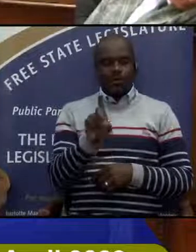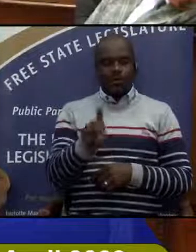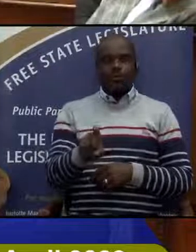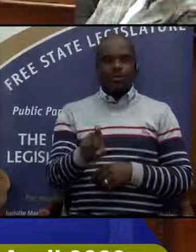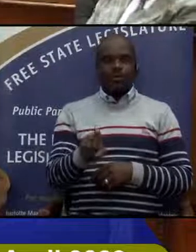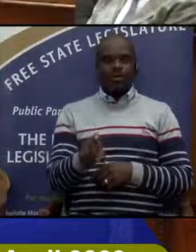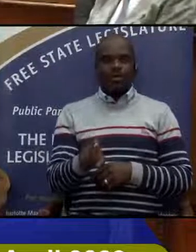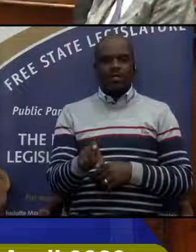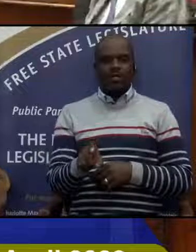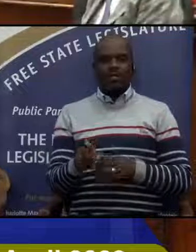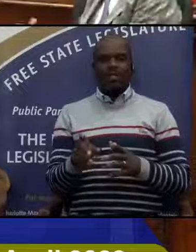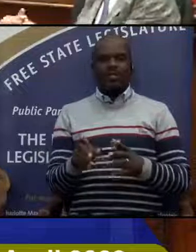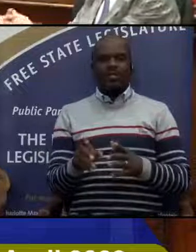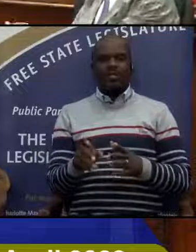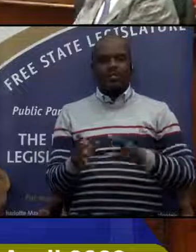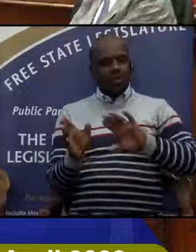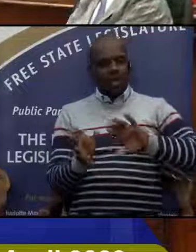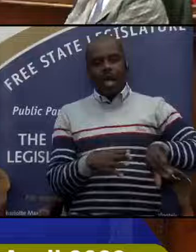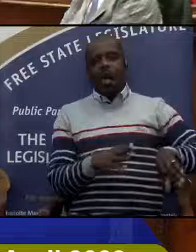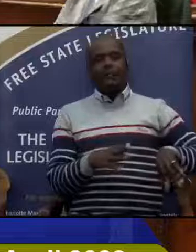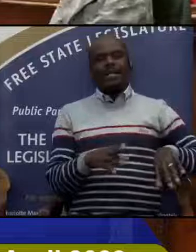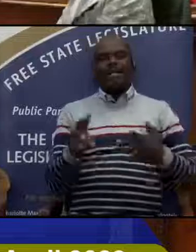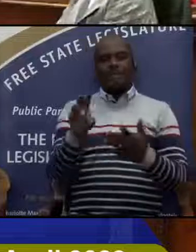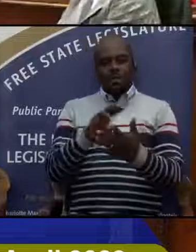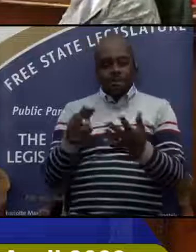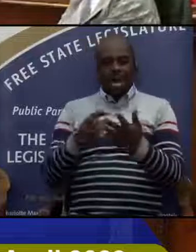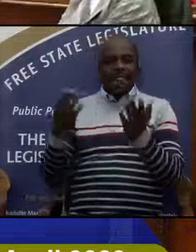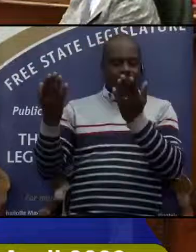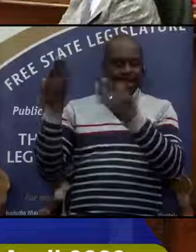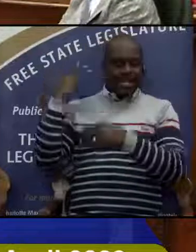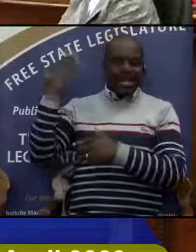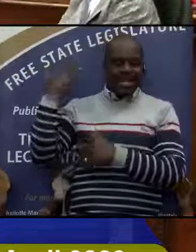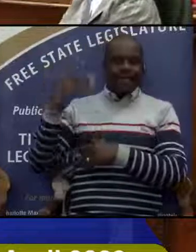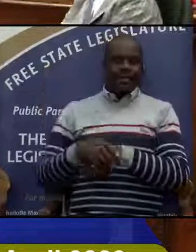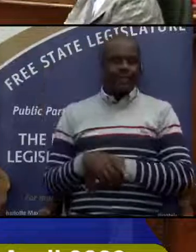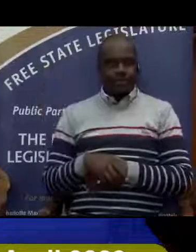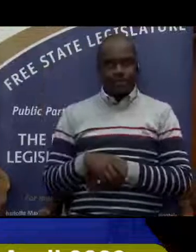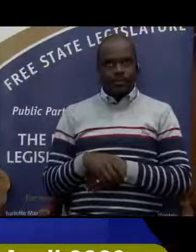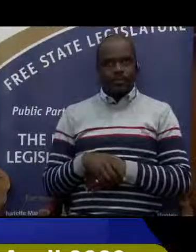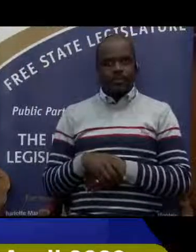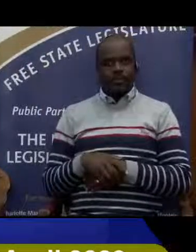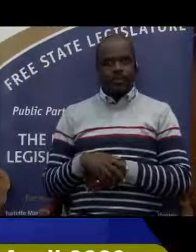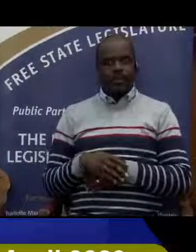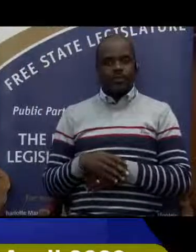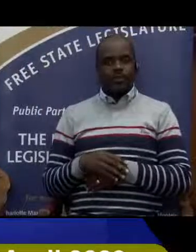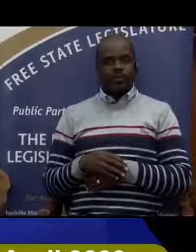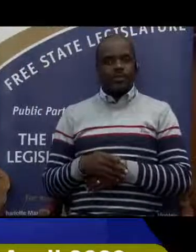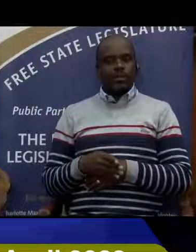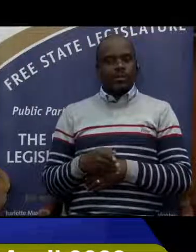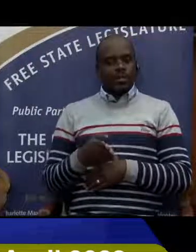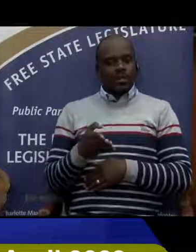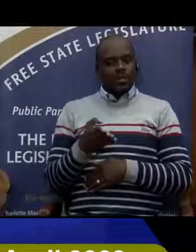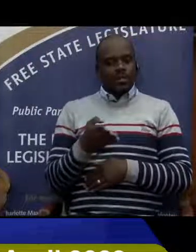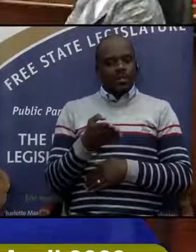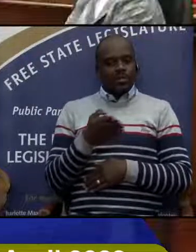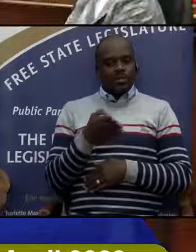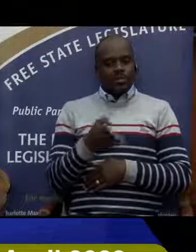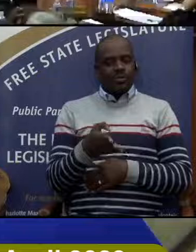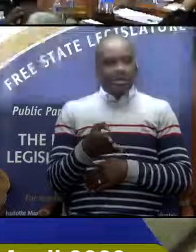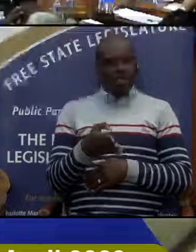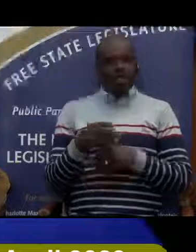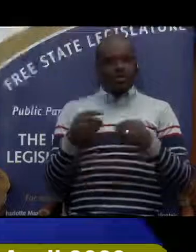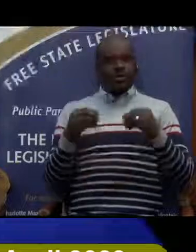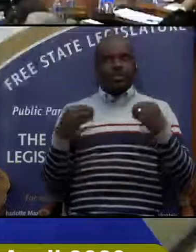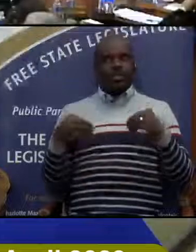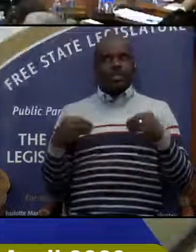for the current ANC-caused service delivery failures. Cognitive dissonance is in the whole province and